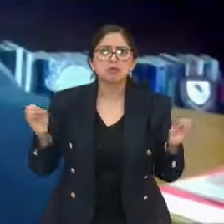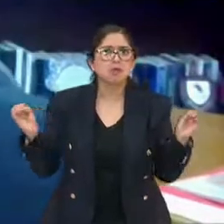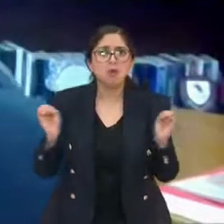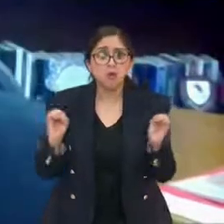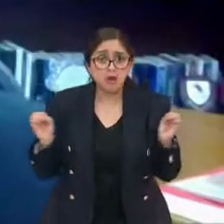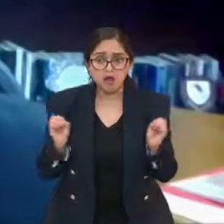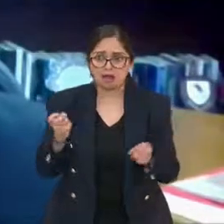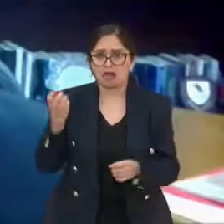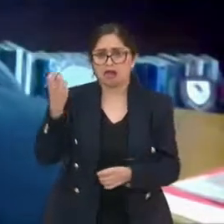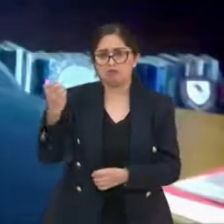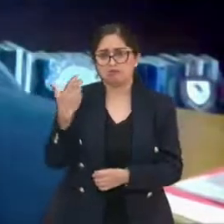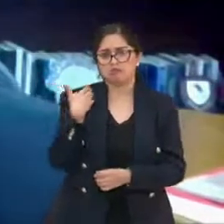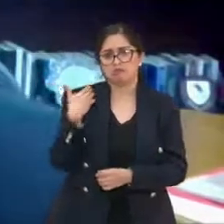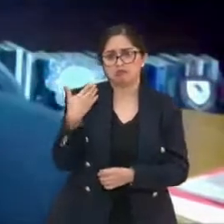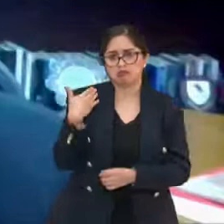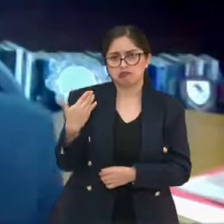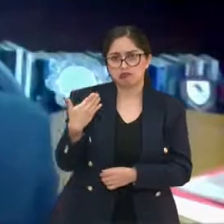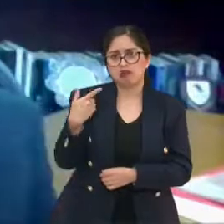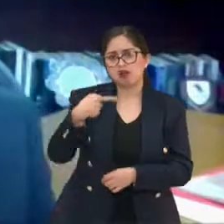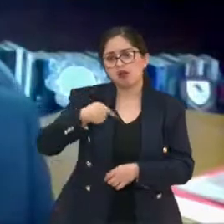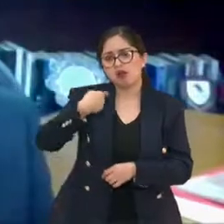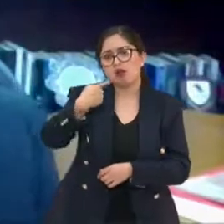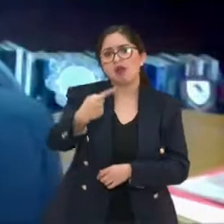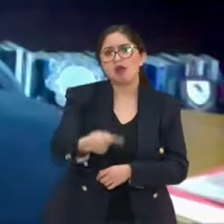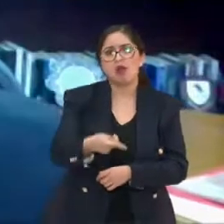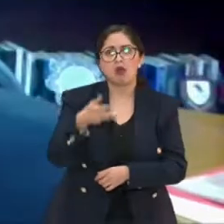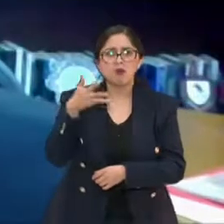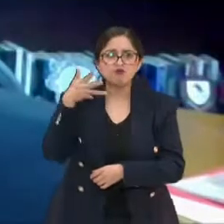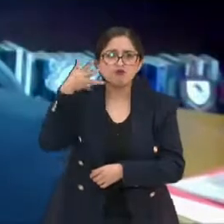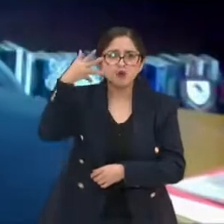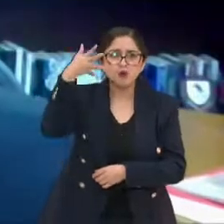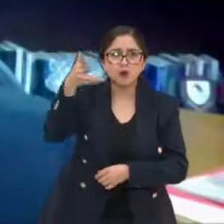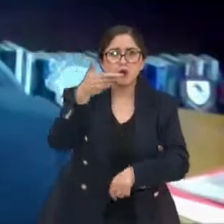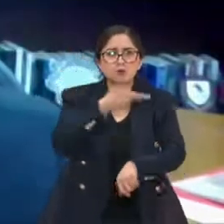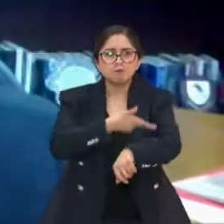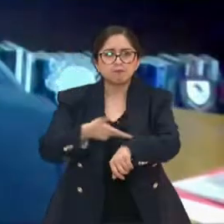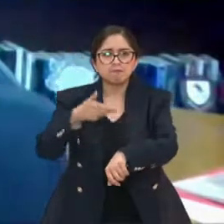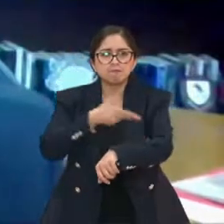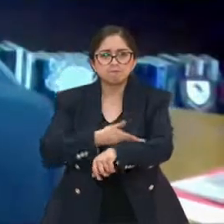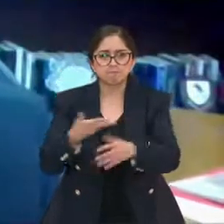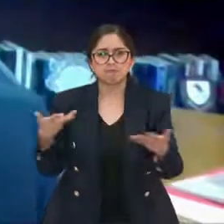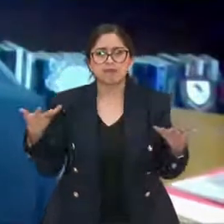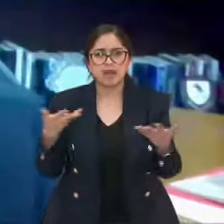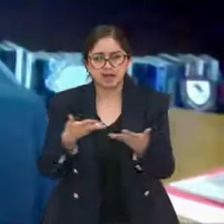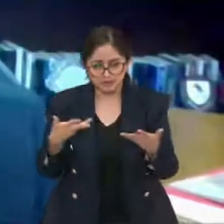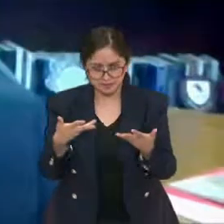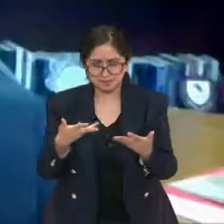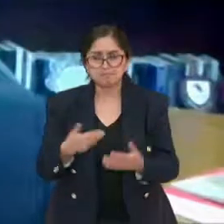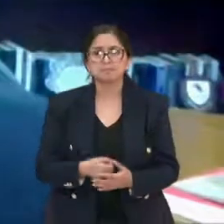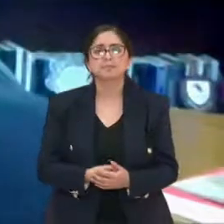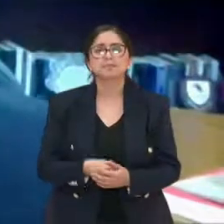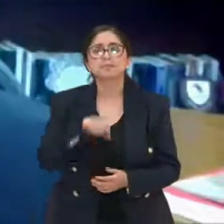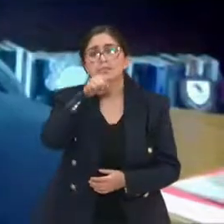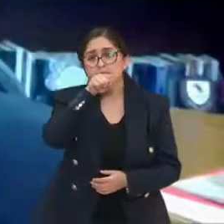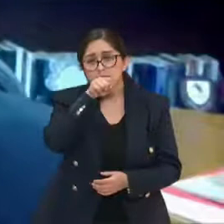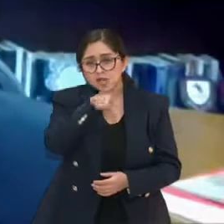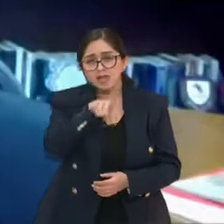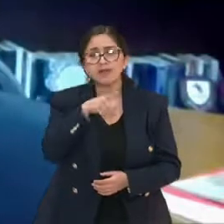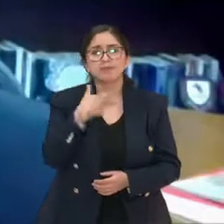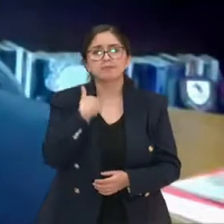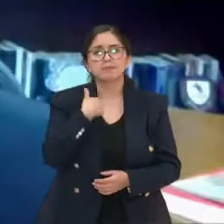virus, and not to see it as a justification not to attend the polling